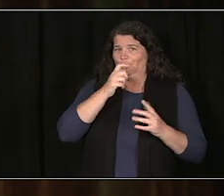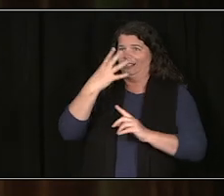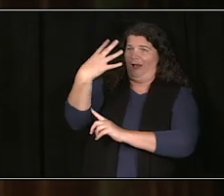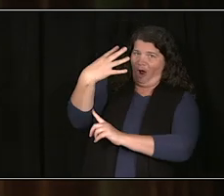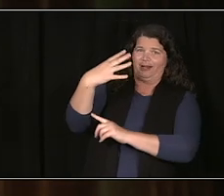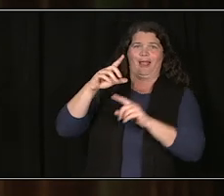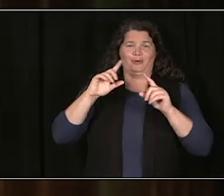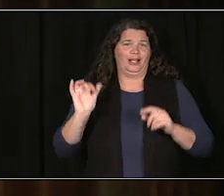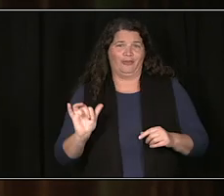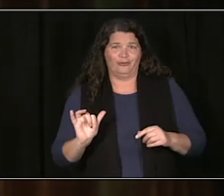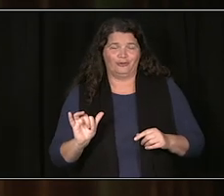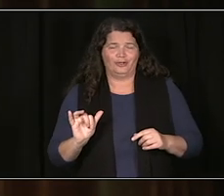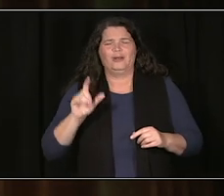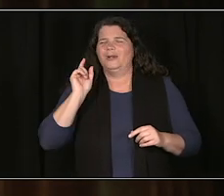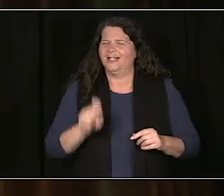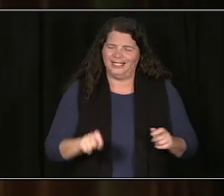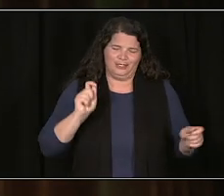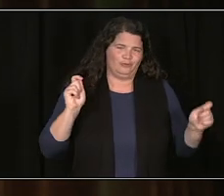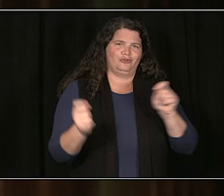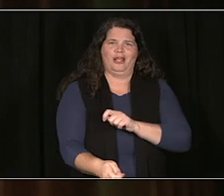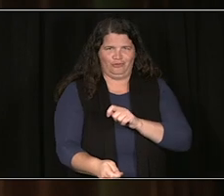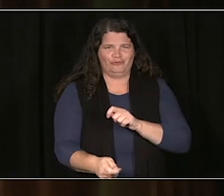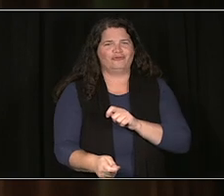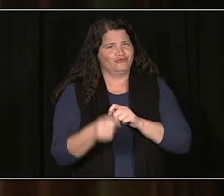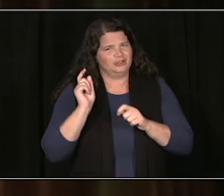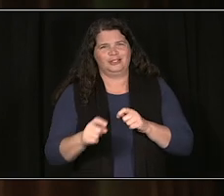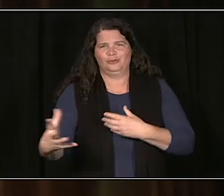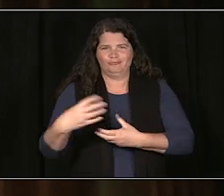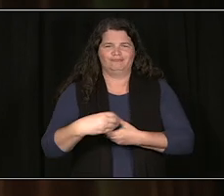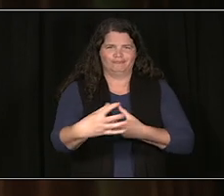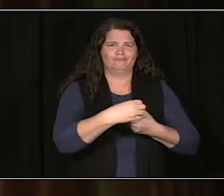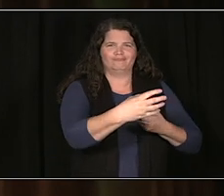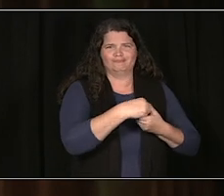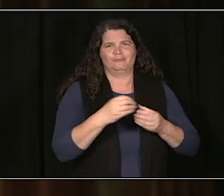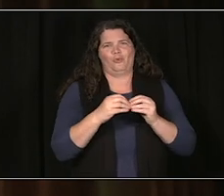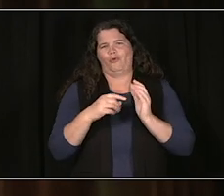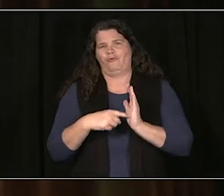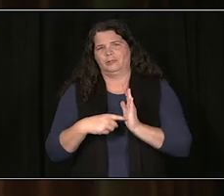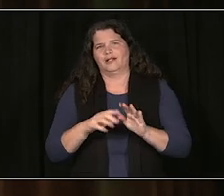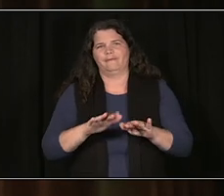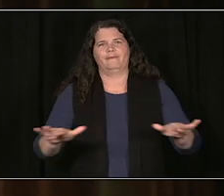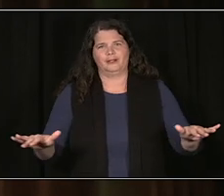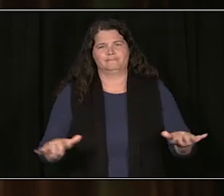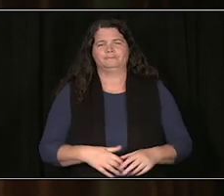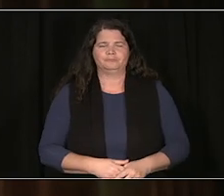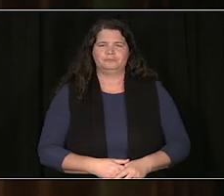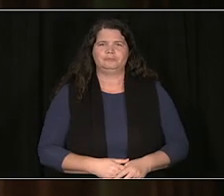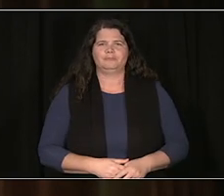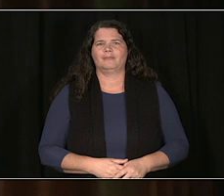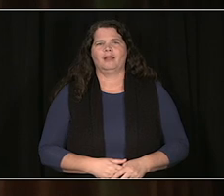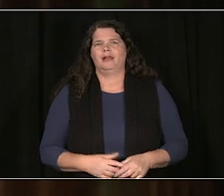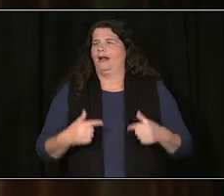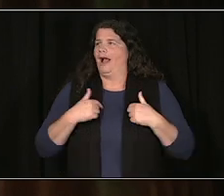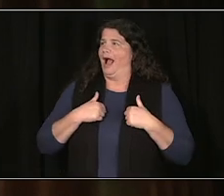that. We need to change course on that. And this is something I didn't just come to because I'm second